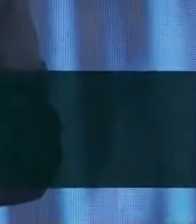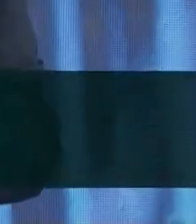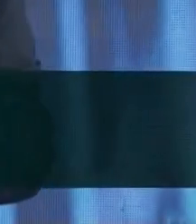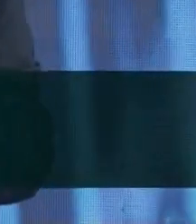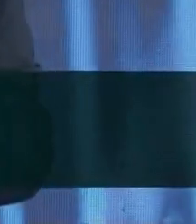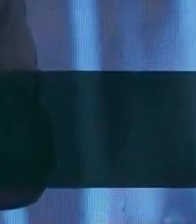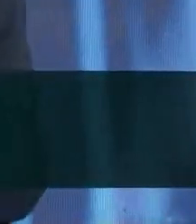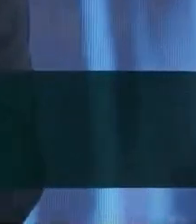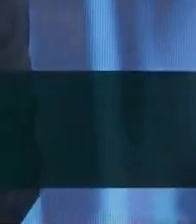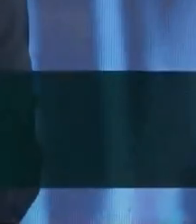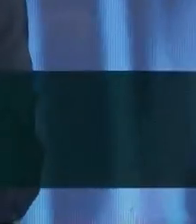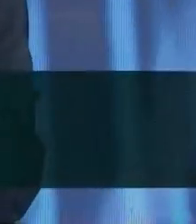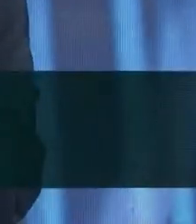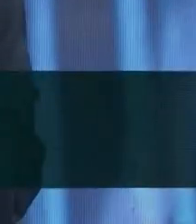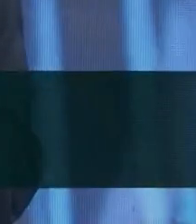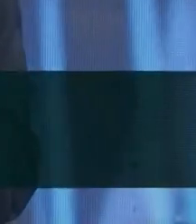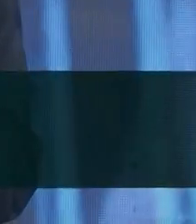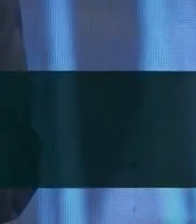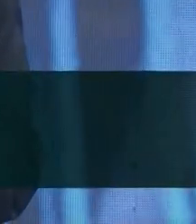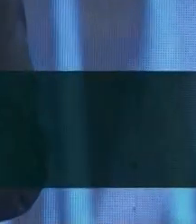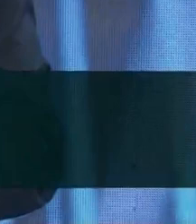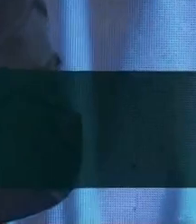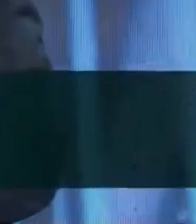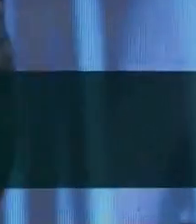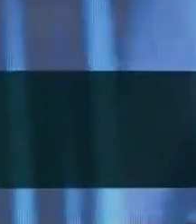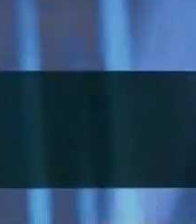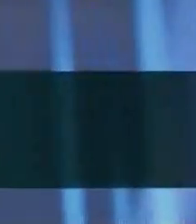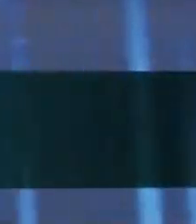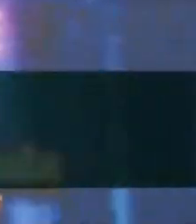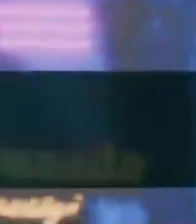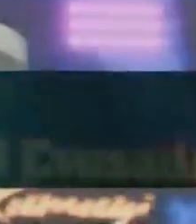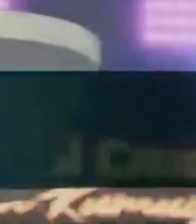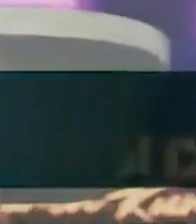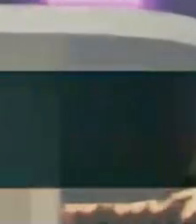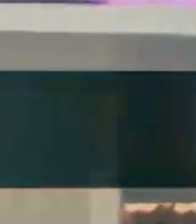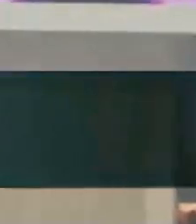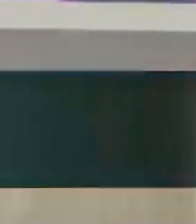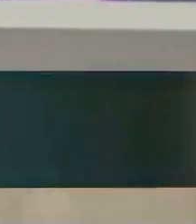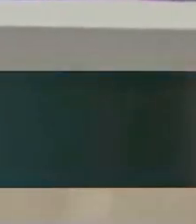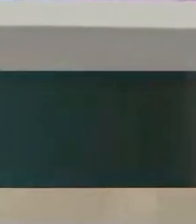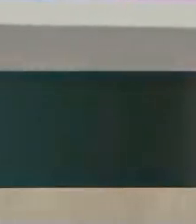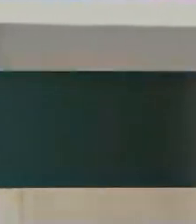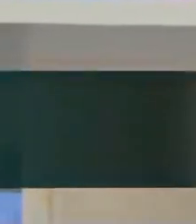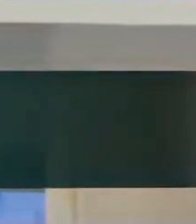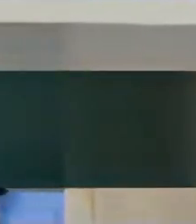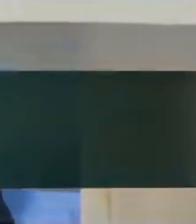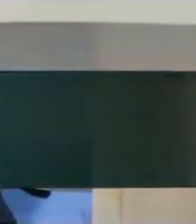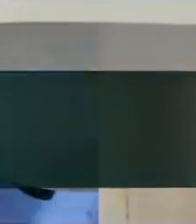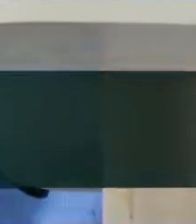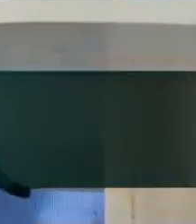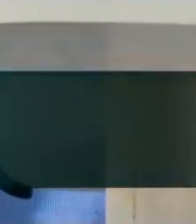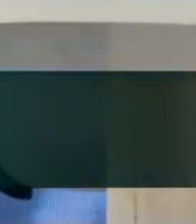Lord had said earlier in this same chapter, I will not go with you.